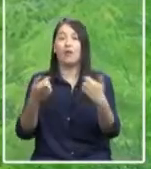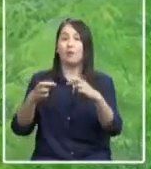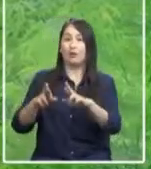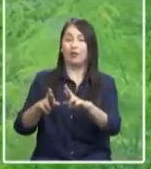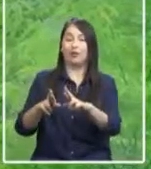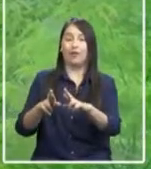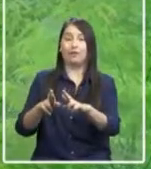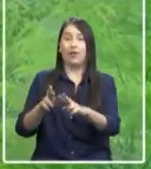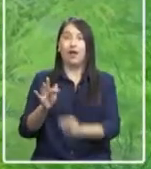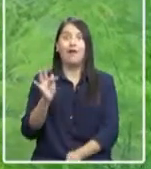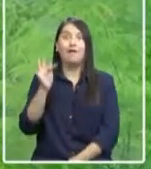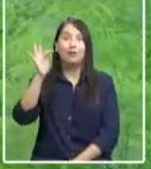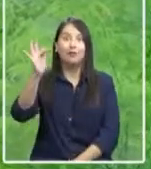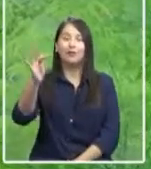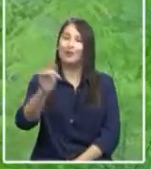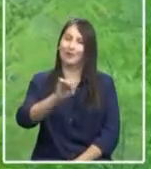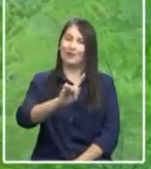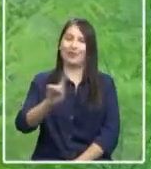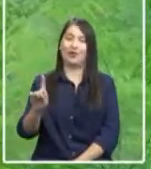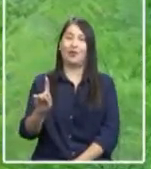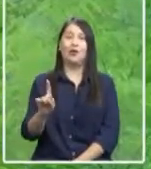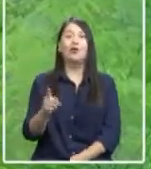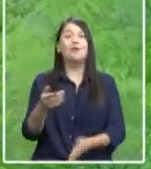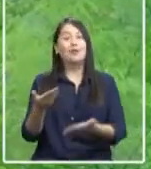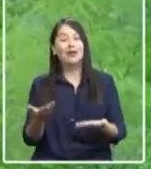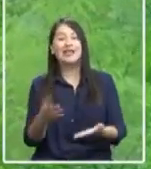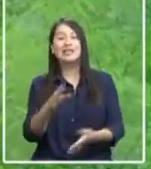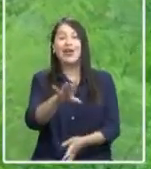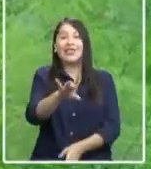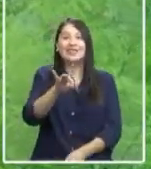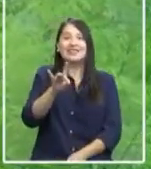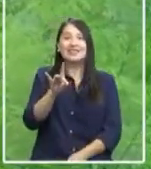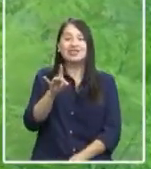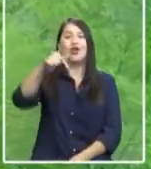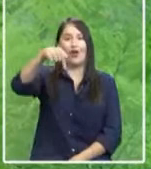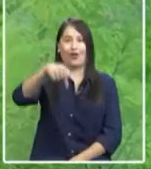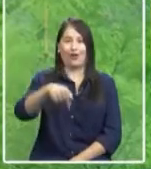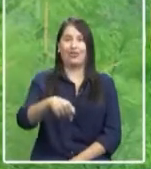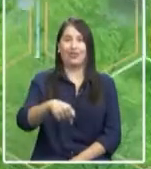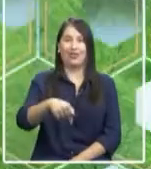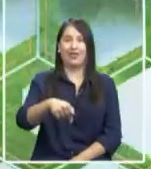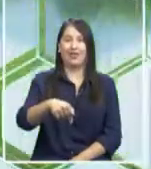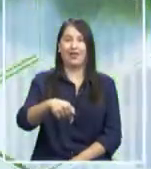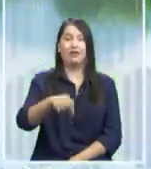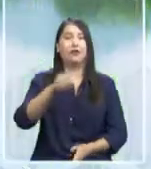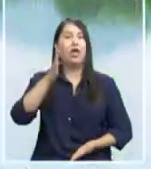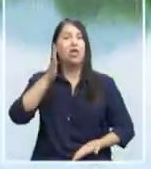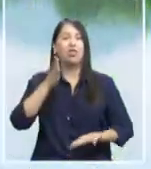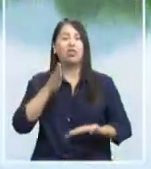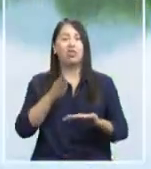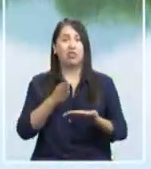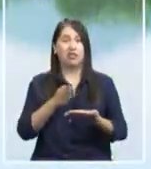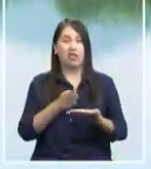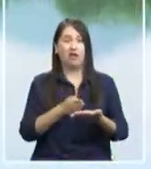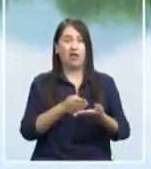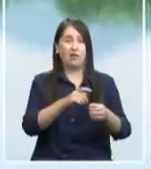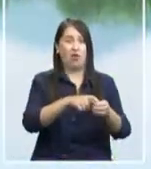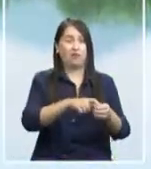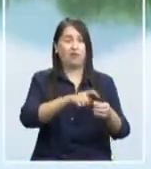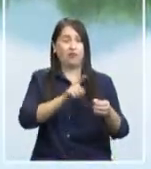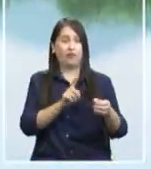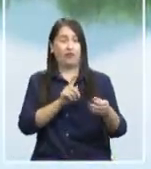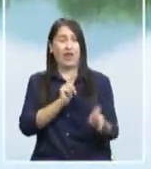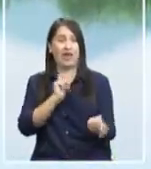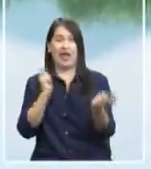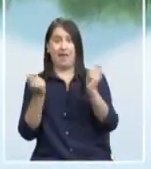today. Should we get off and take a new train? Lots of people during